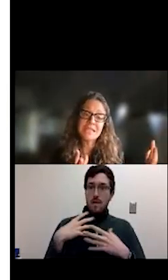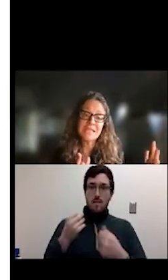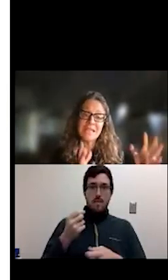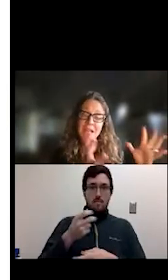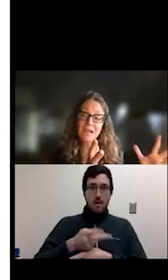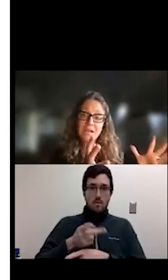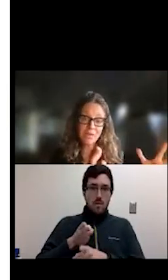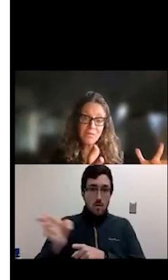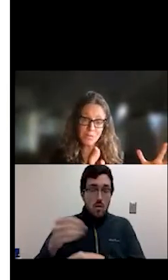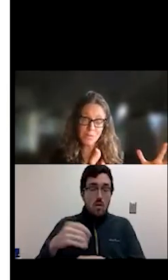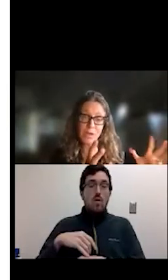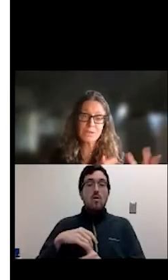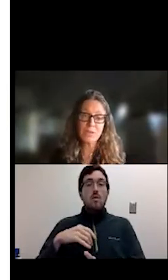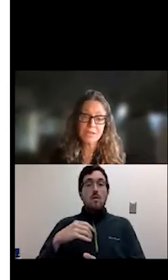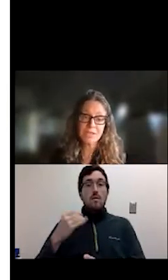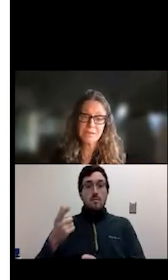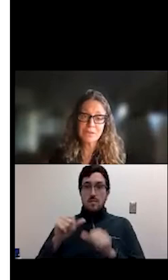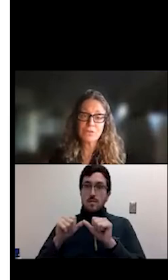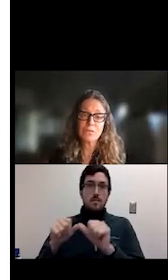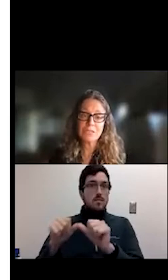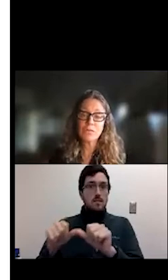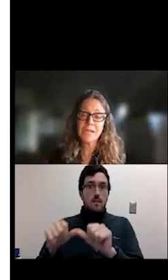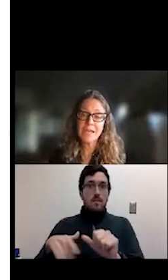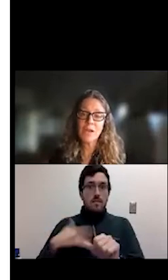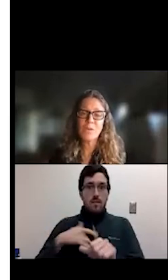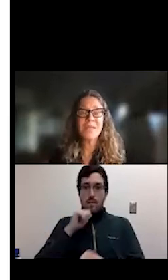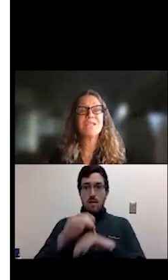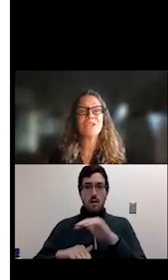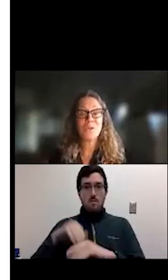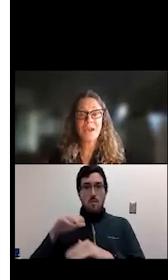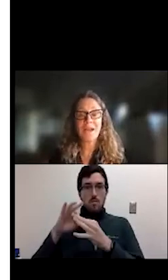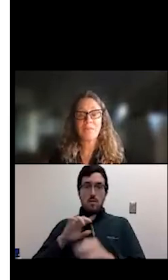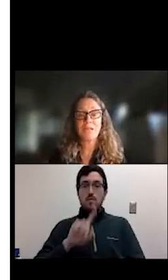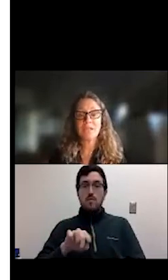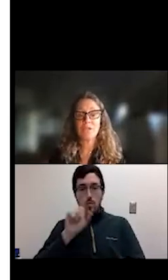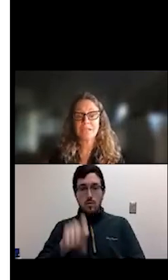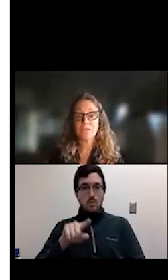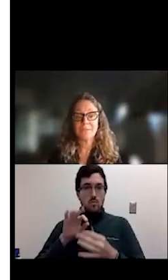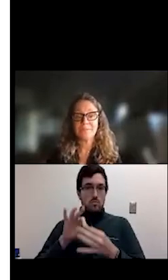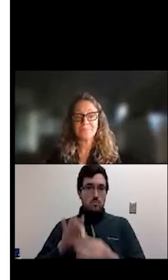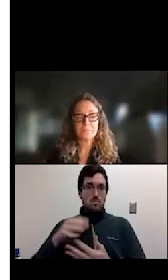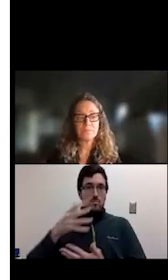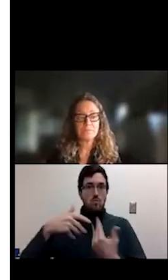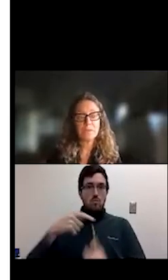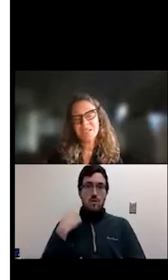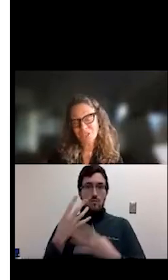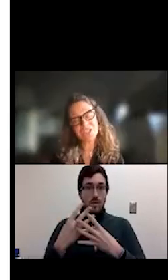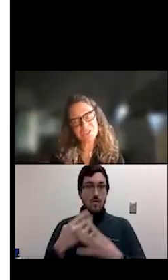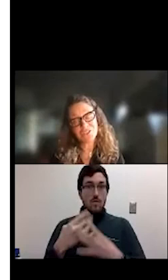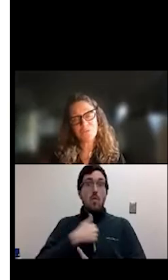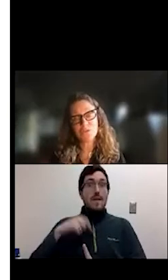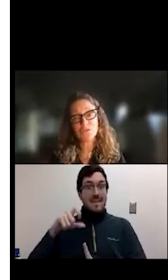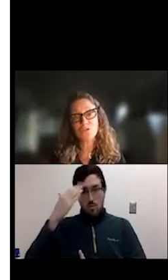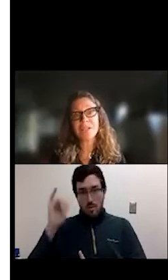are consistently uncomfortable answering questions about social risk screening, we need to know that and we need to look into it. We